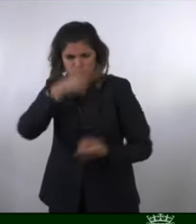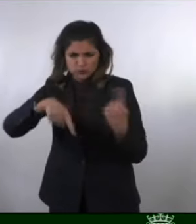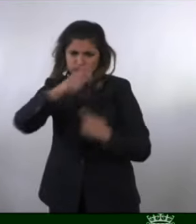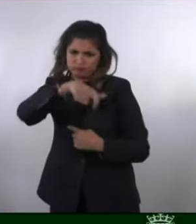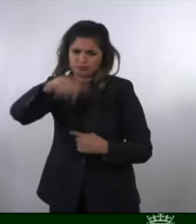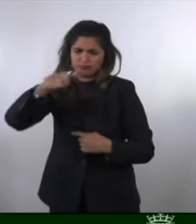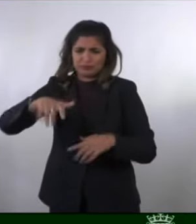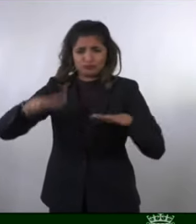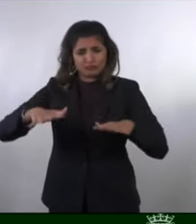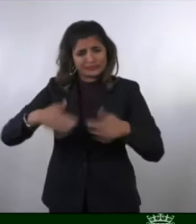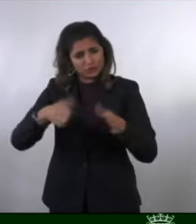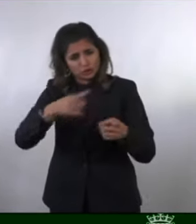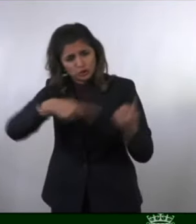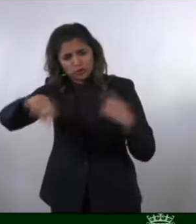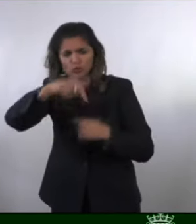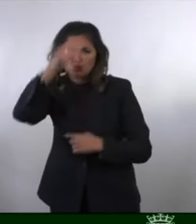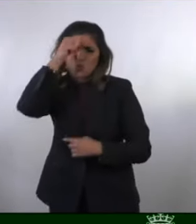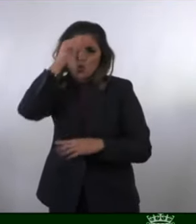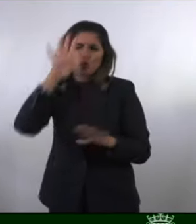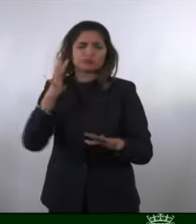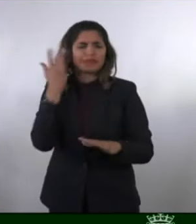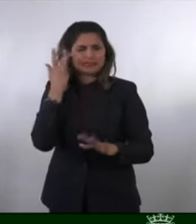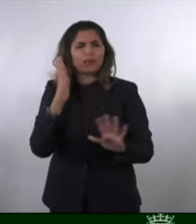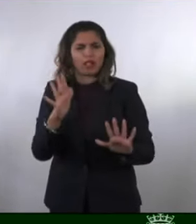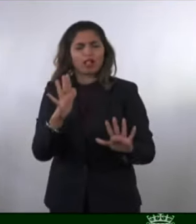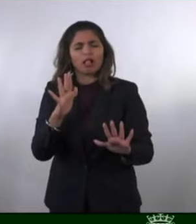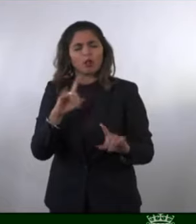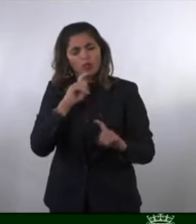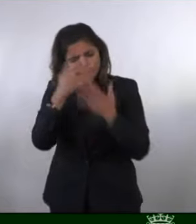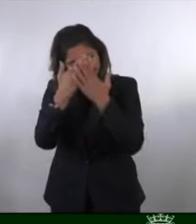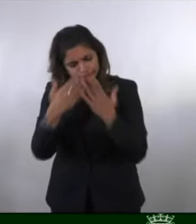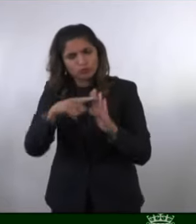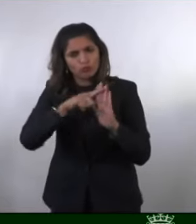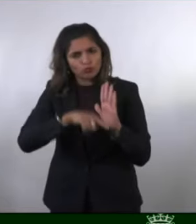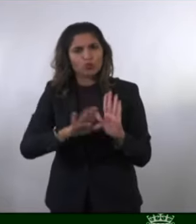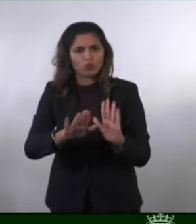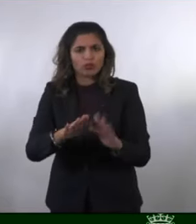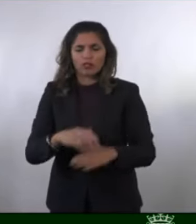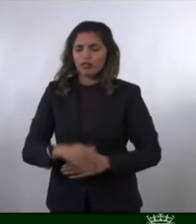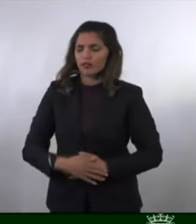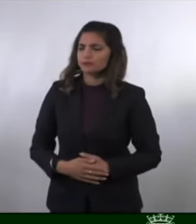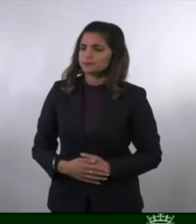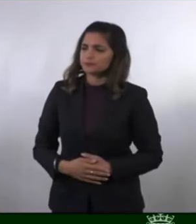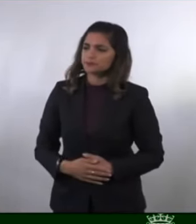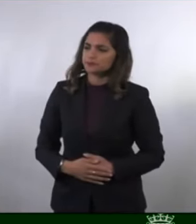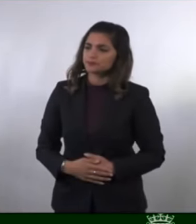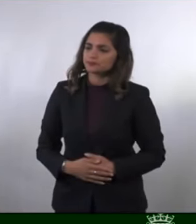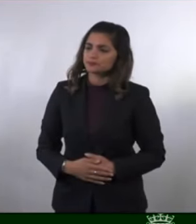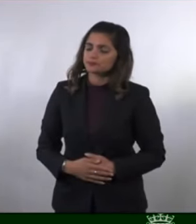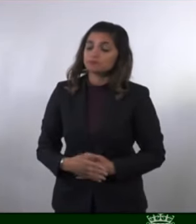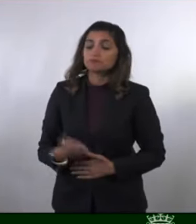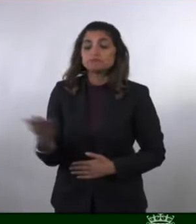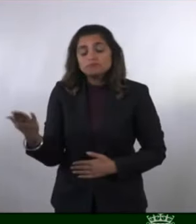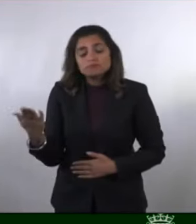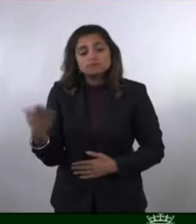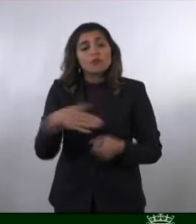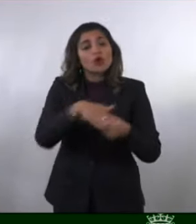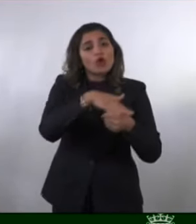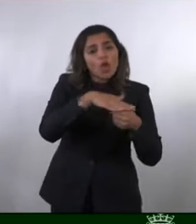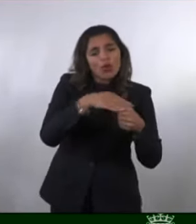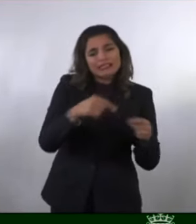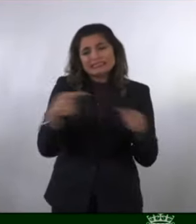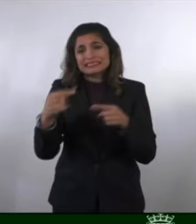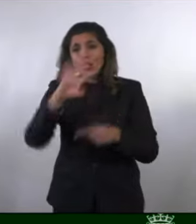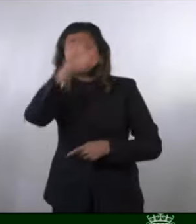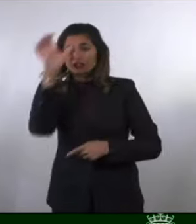British people to follow sensible guidance and sensible rules. And on his point about local versus regional, alas,